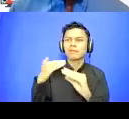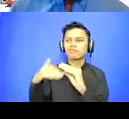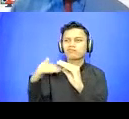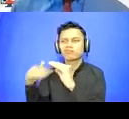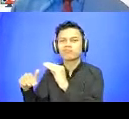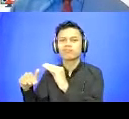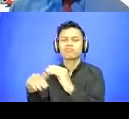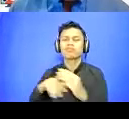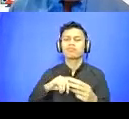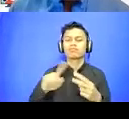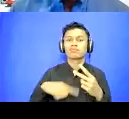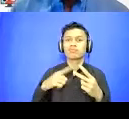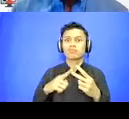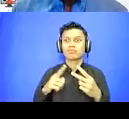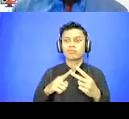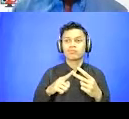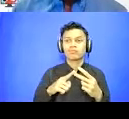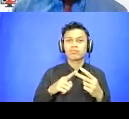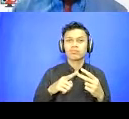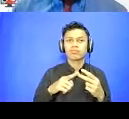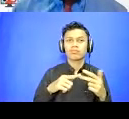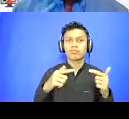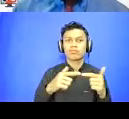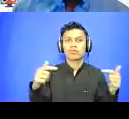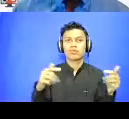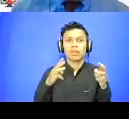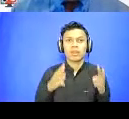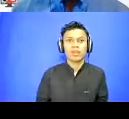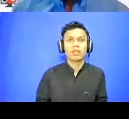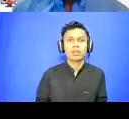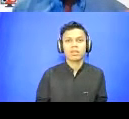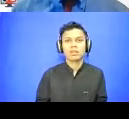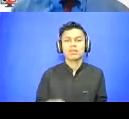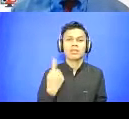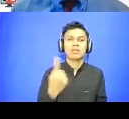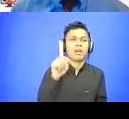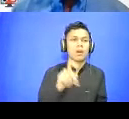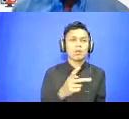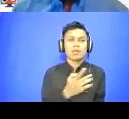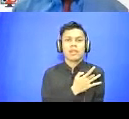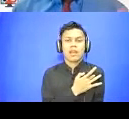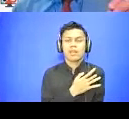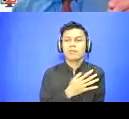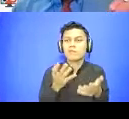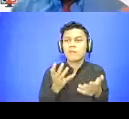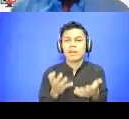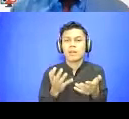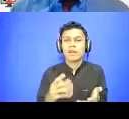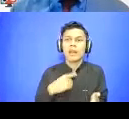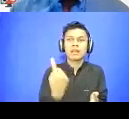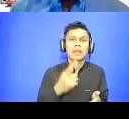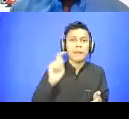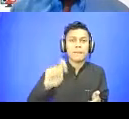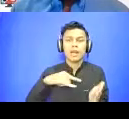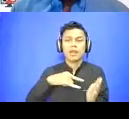I think, about how we use technology. These are not mistakes. These are decisions we make about when